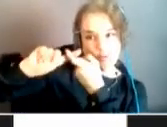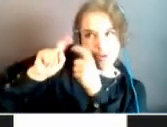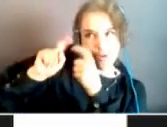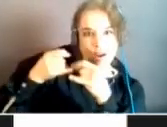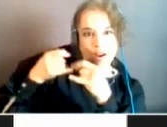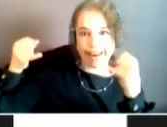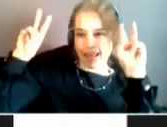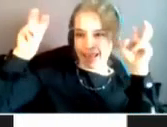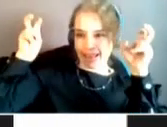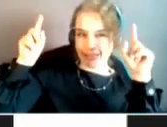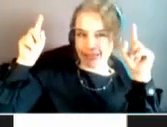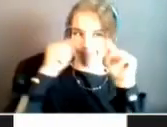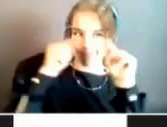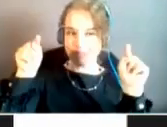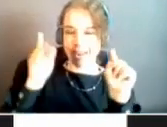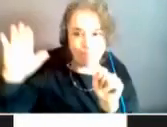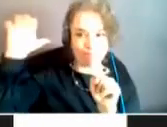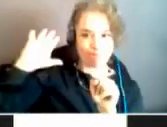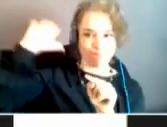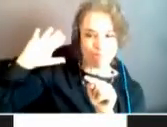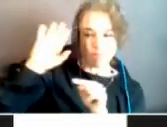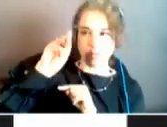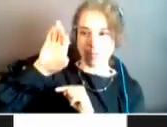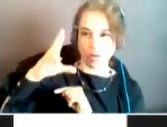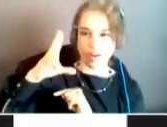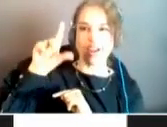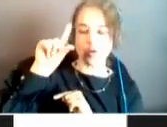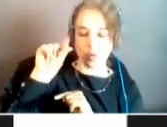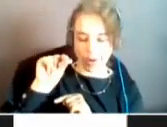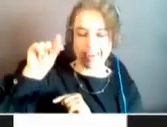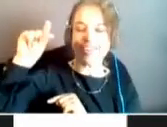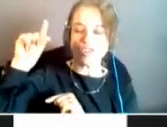And back in March 2020,